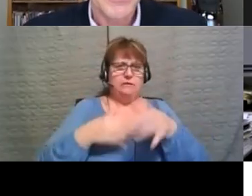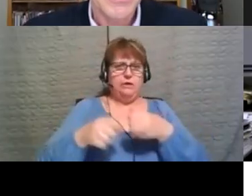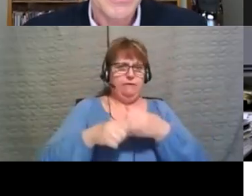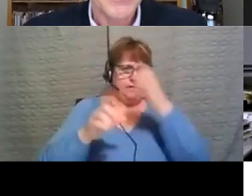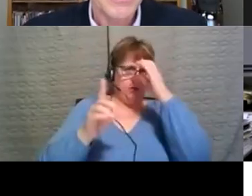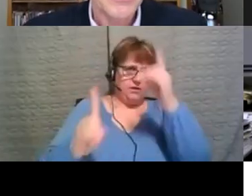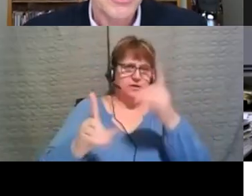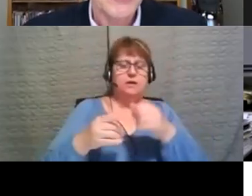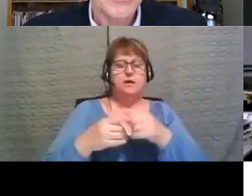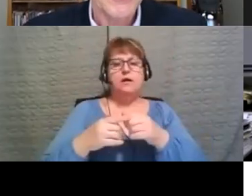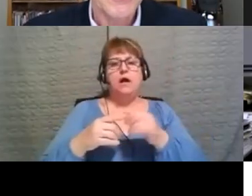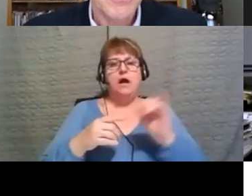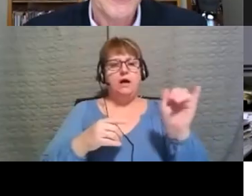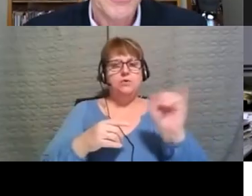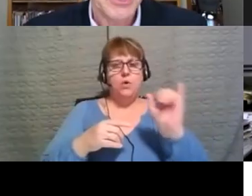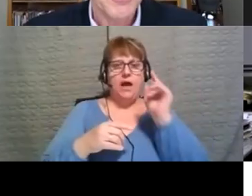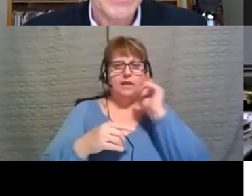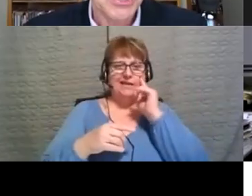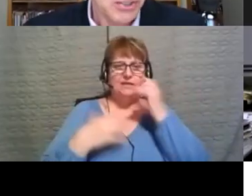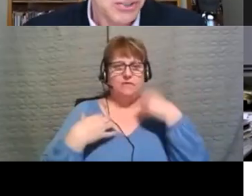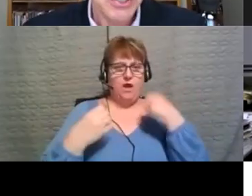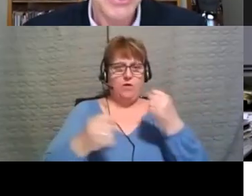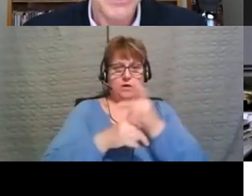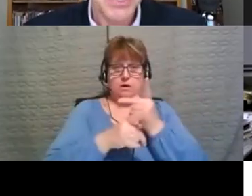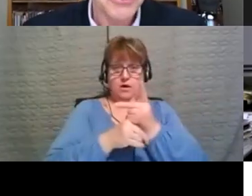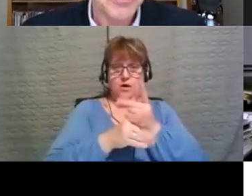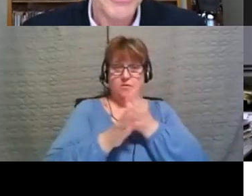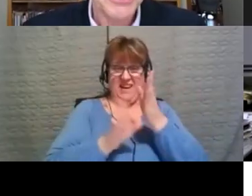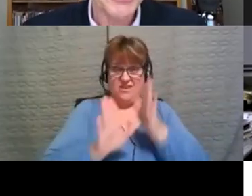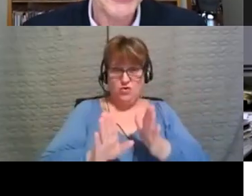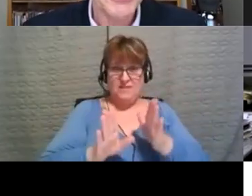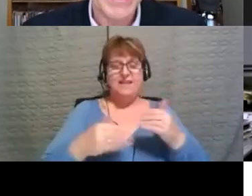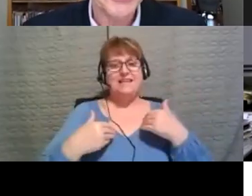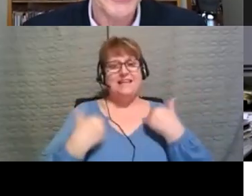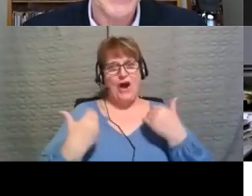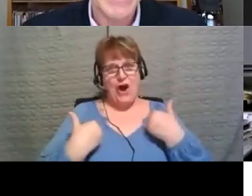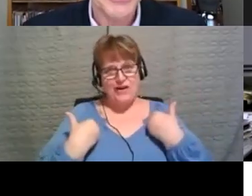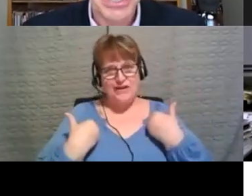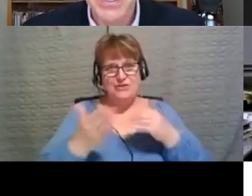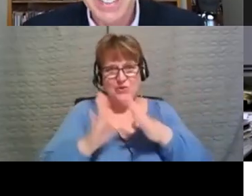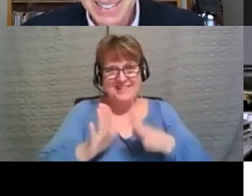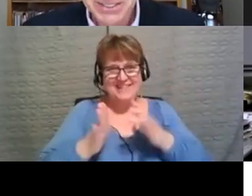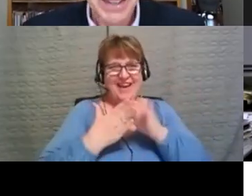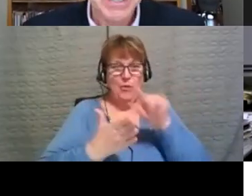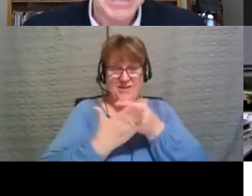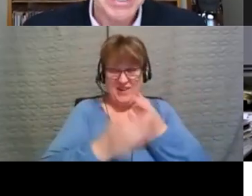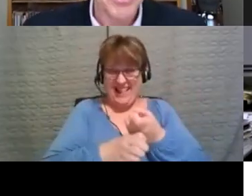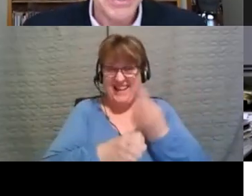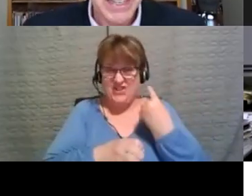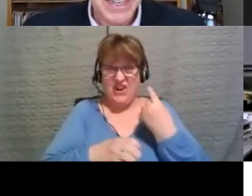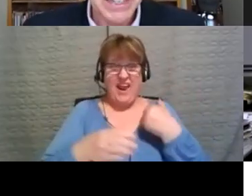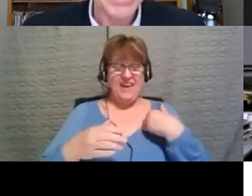I think in terms of healthcare professionals, young healthcare profession students who graduated last year, who had kind